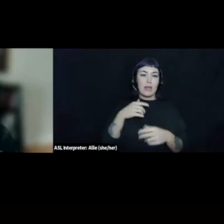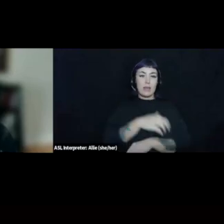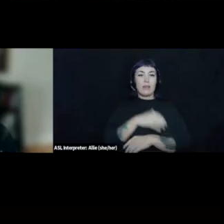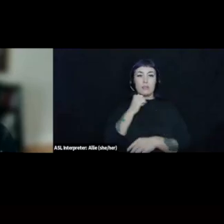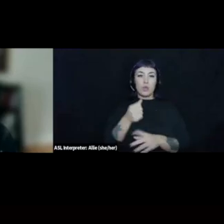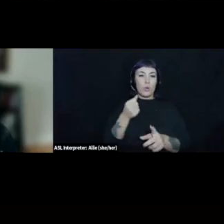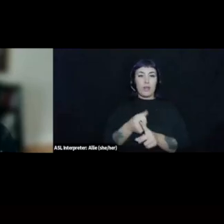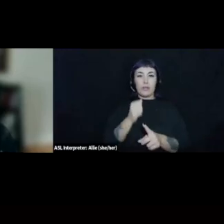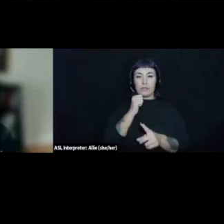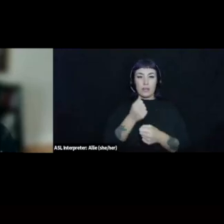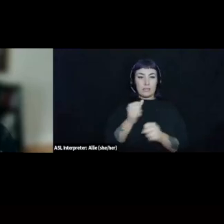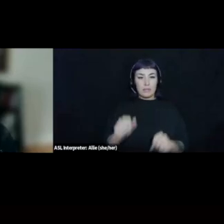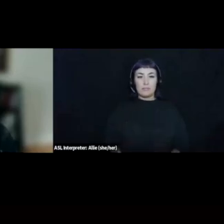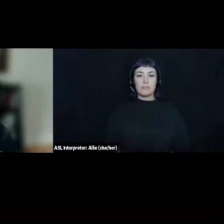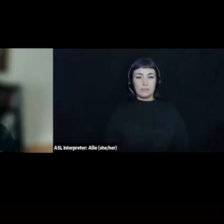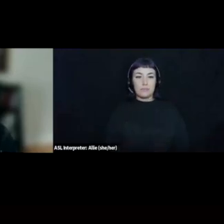hit them. It's not safe.